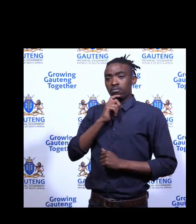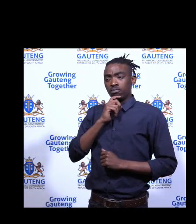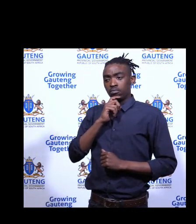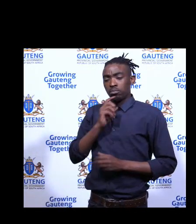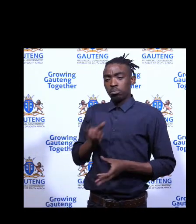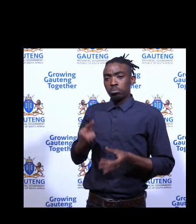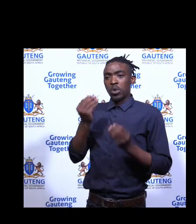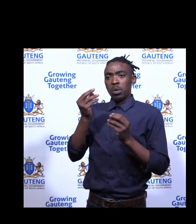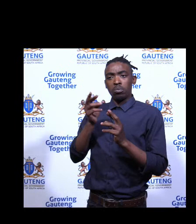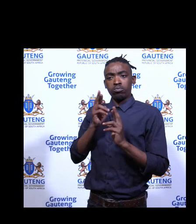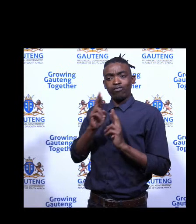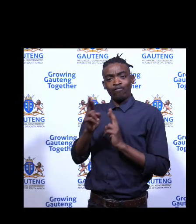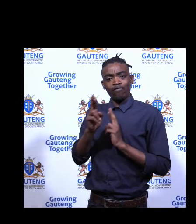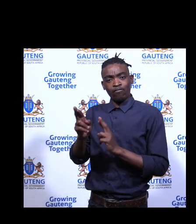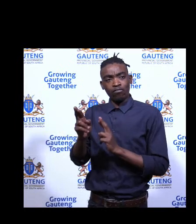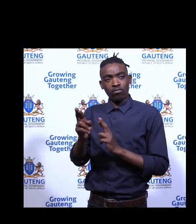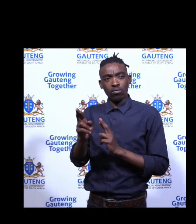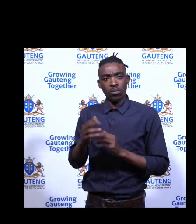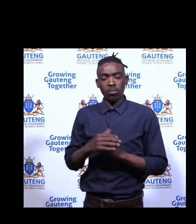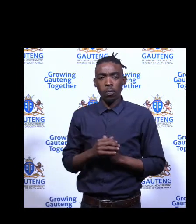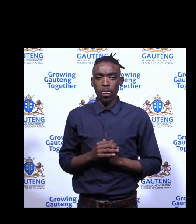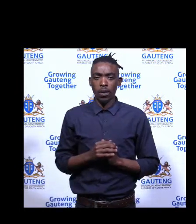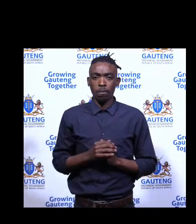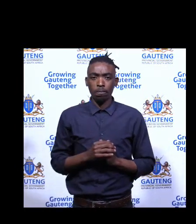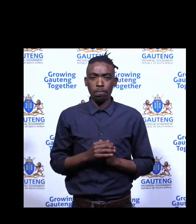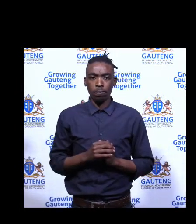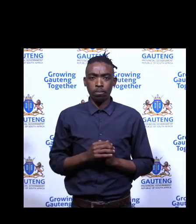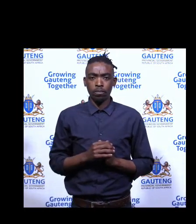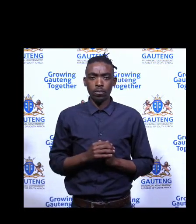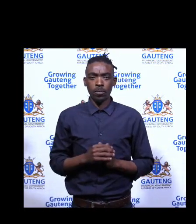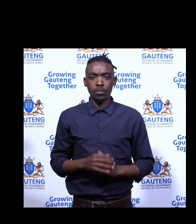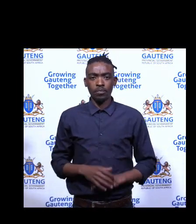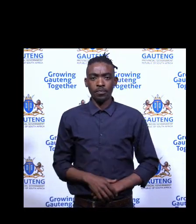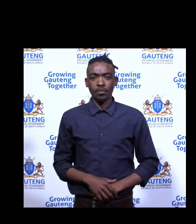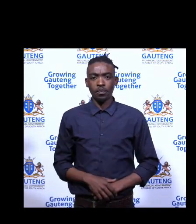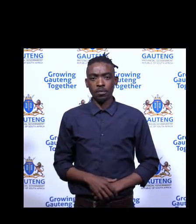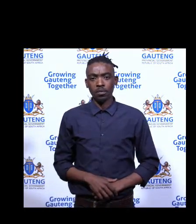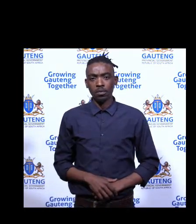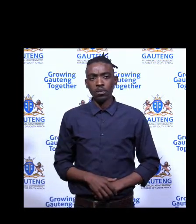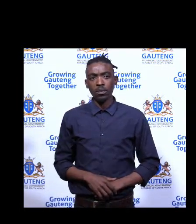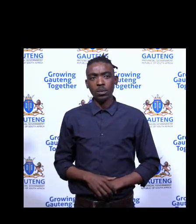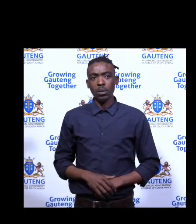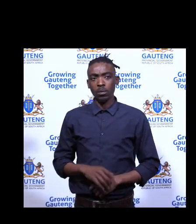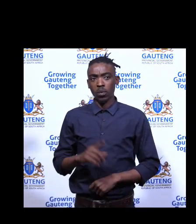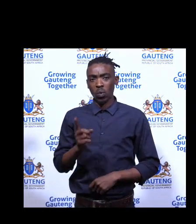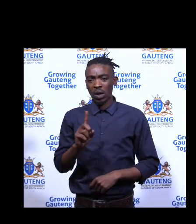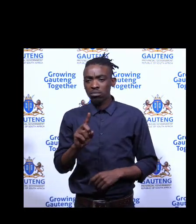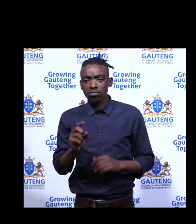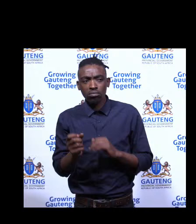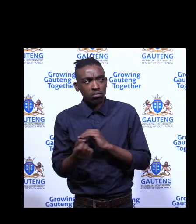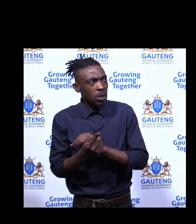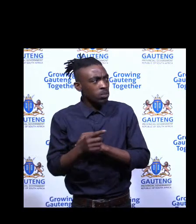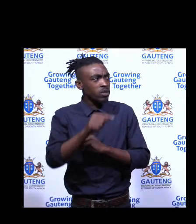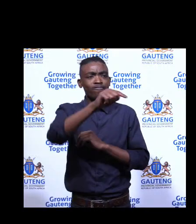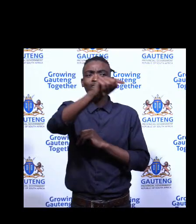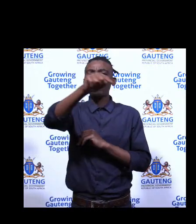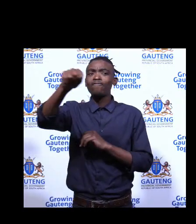artificial intelligence techniques that basically what they do without prior knowledge of what happens on the ground and what is the real